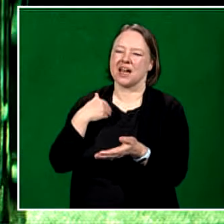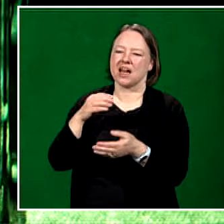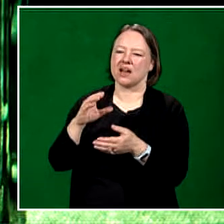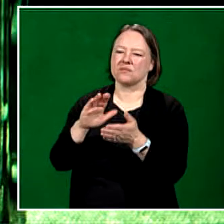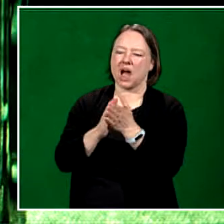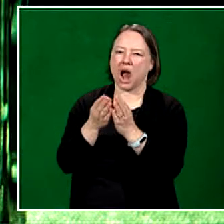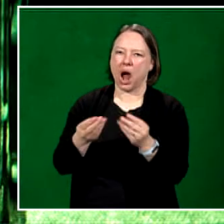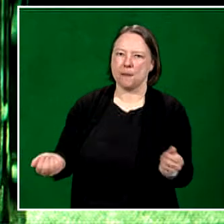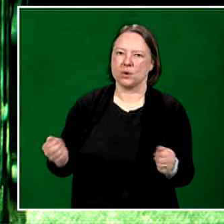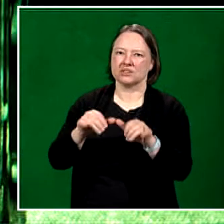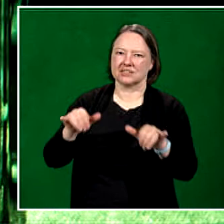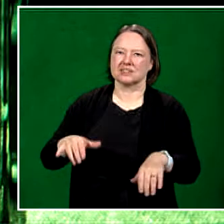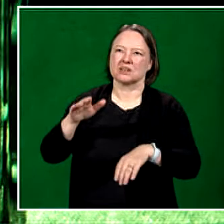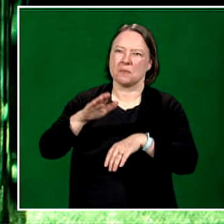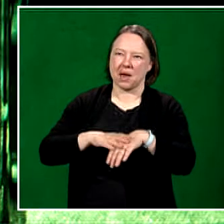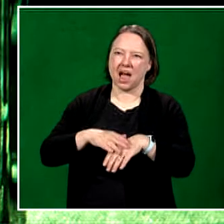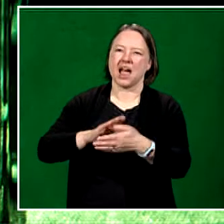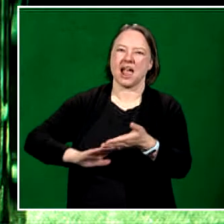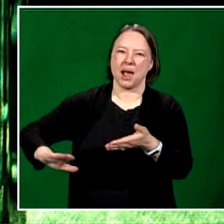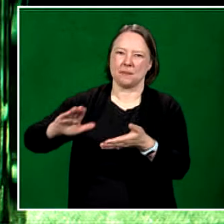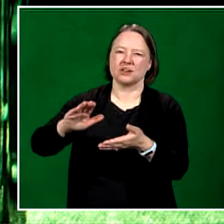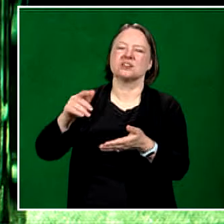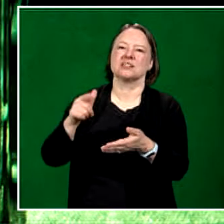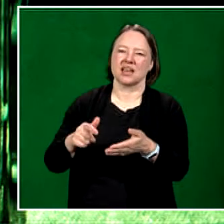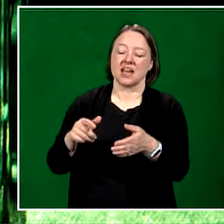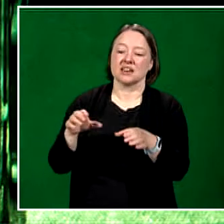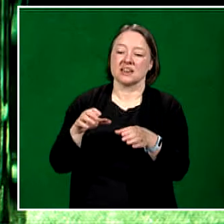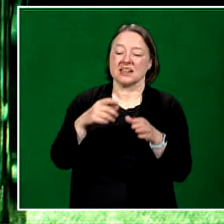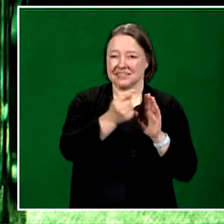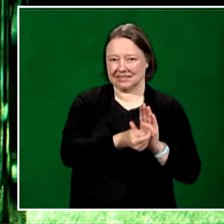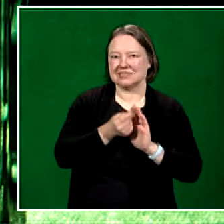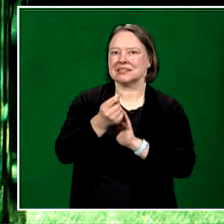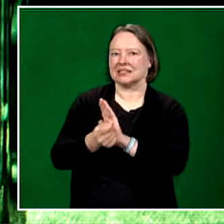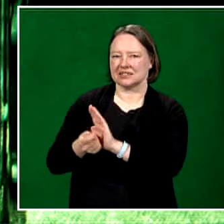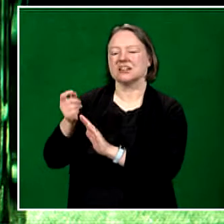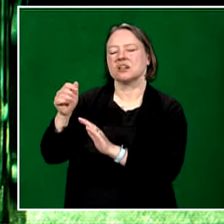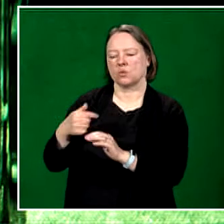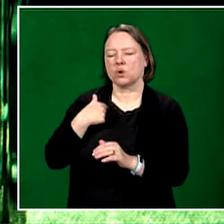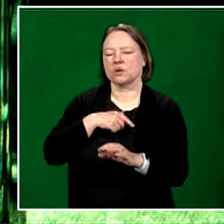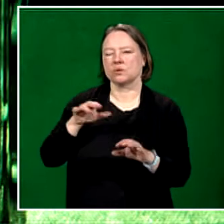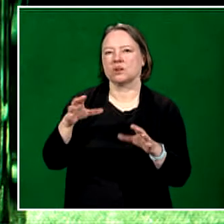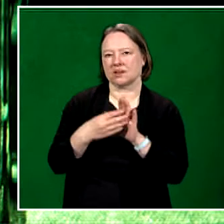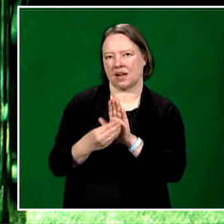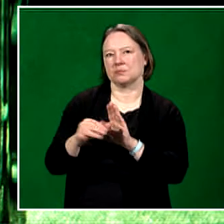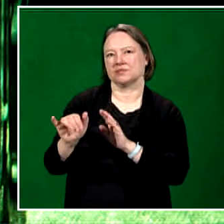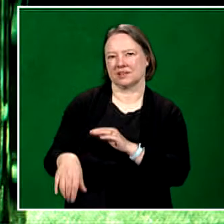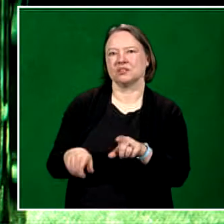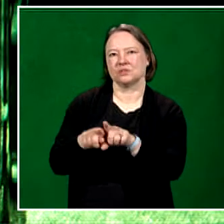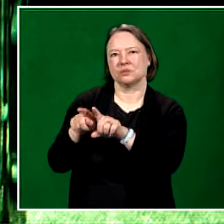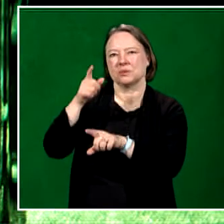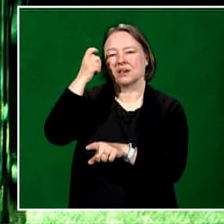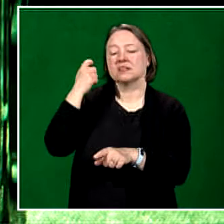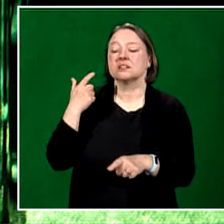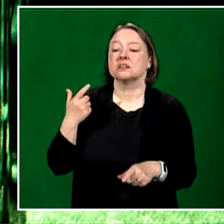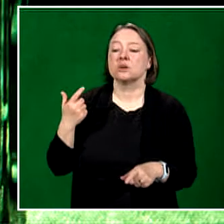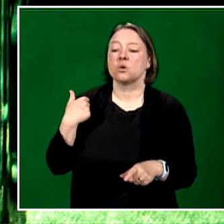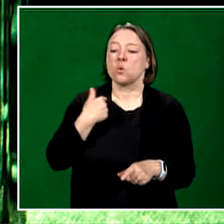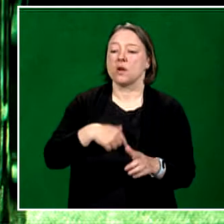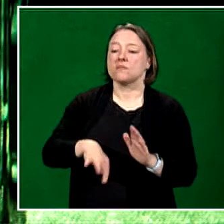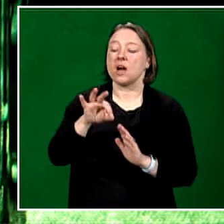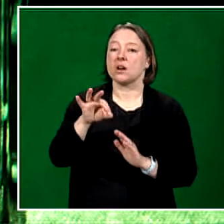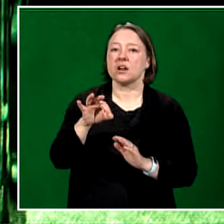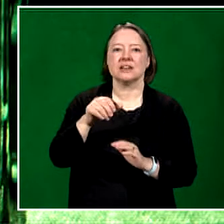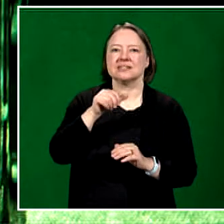composting system on campus, they have done it seasonally, and that is how we will do it as well. Because from what we found, it's